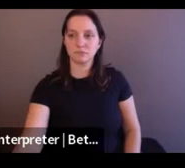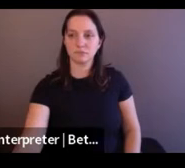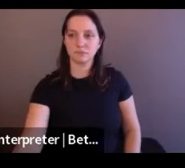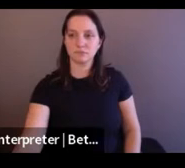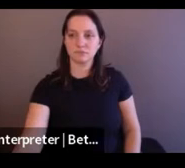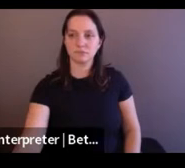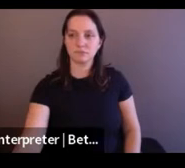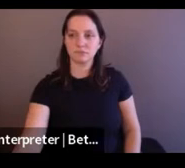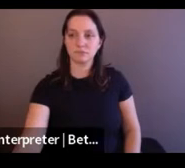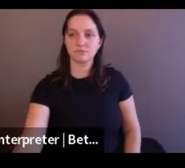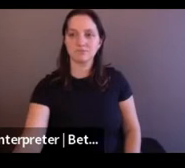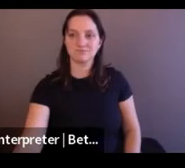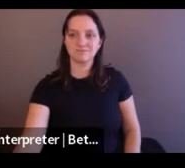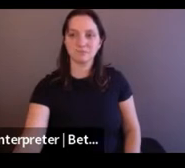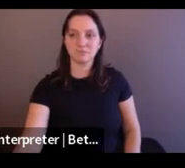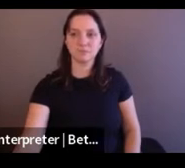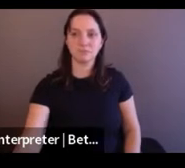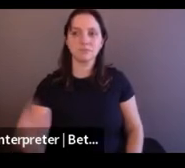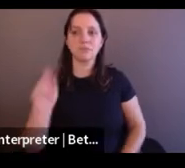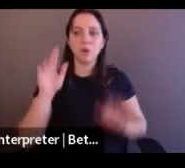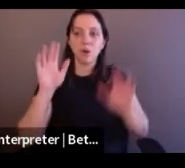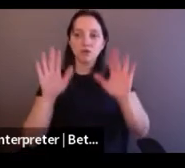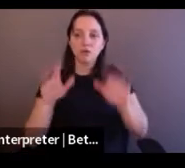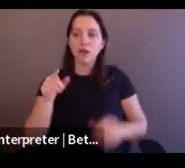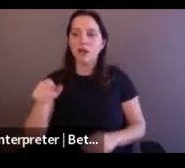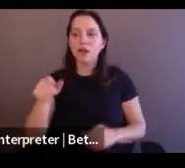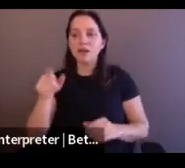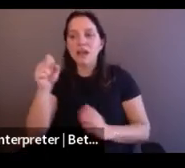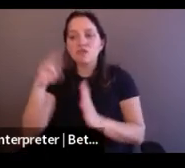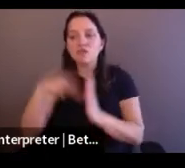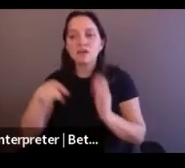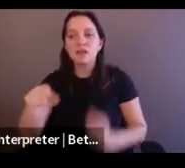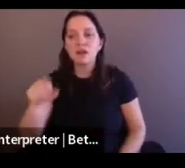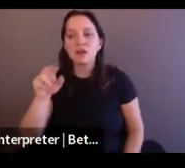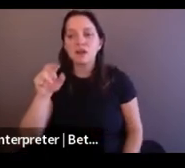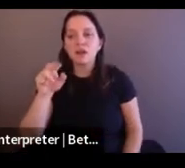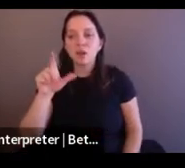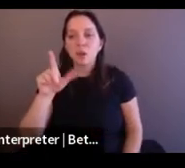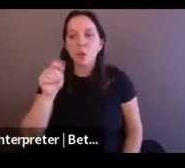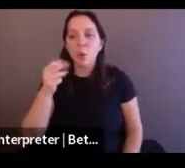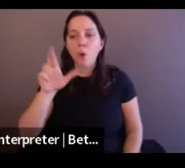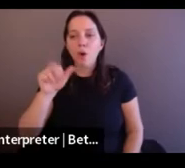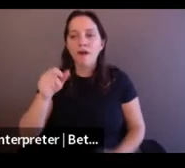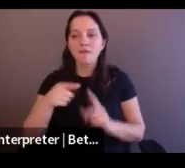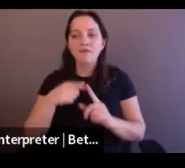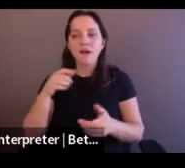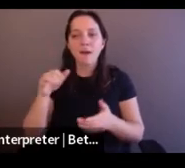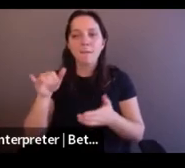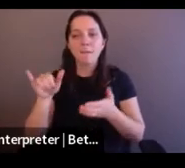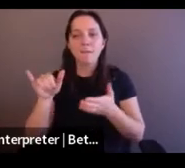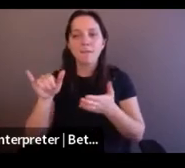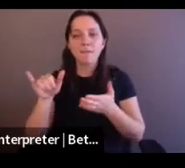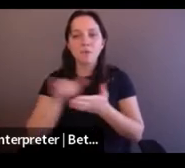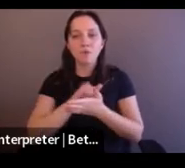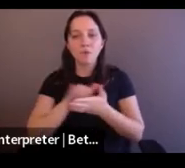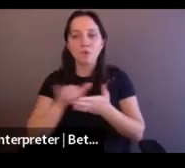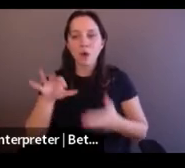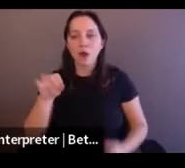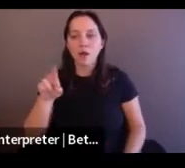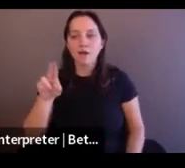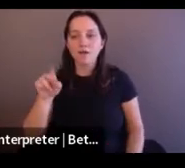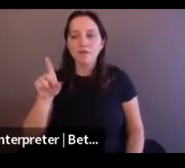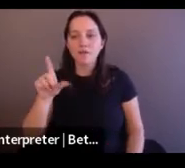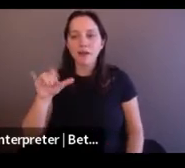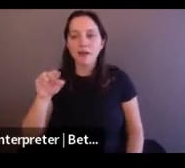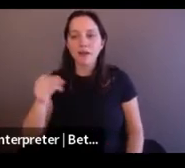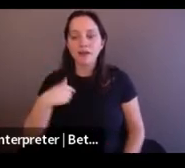okay, terrific. Laura from New York Foundling says, it's hard to find purposeful ways to engage volunteers because so much of their